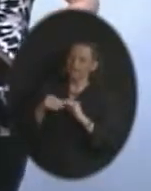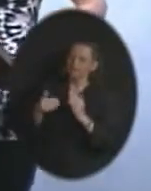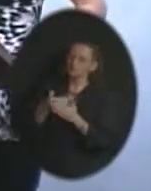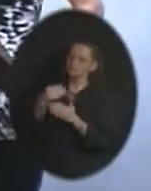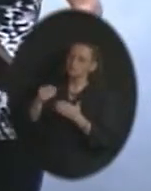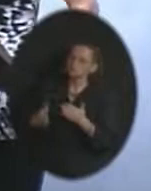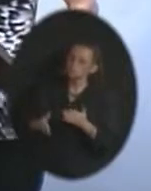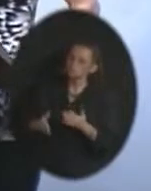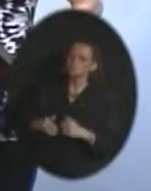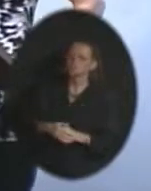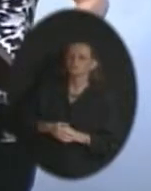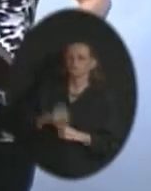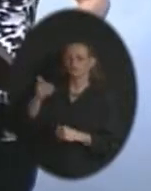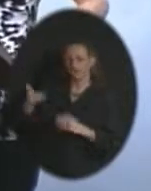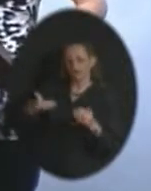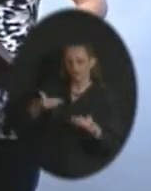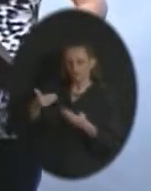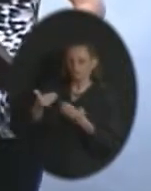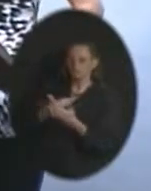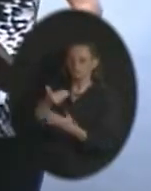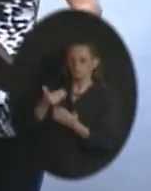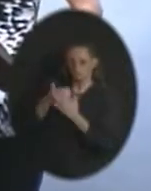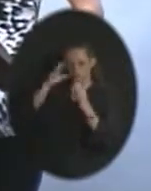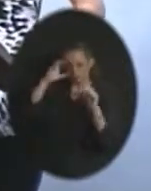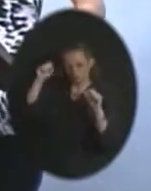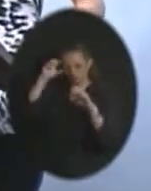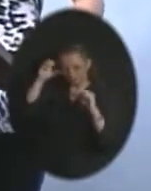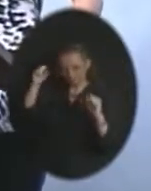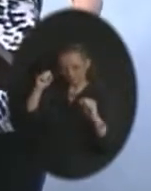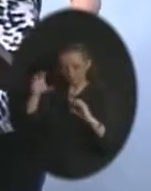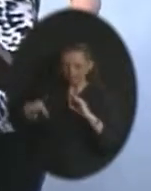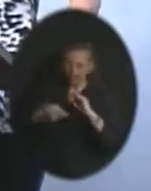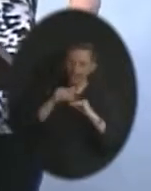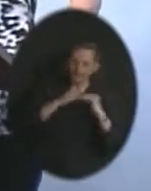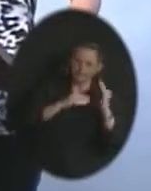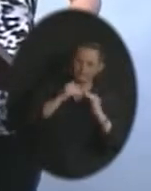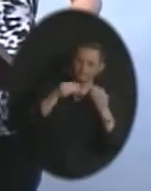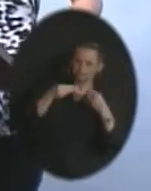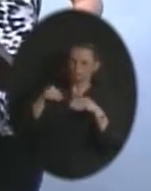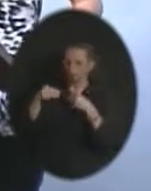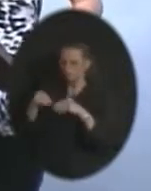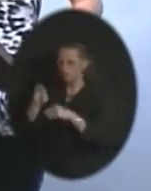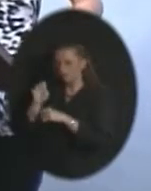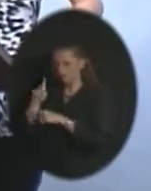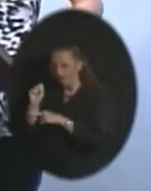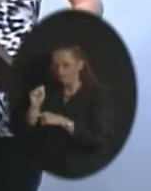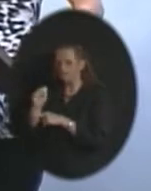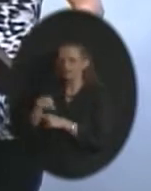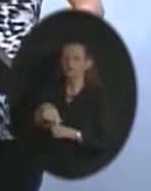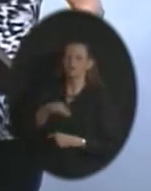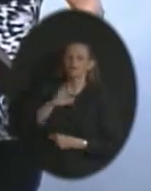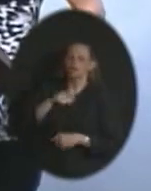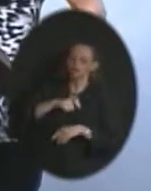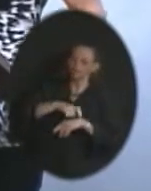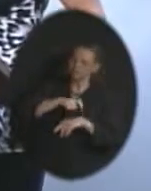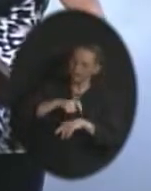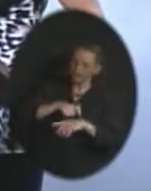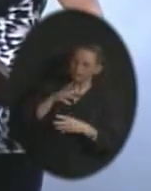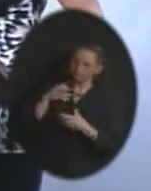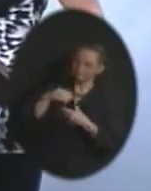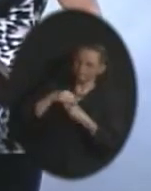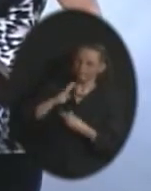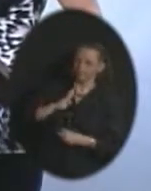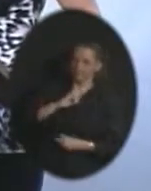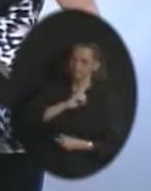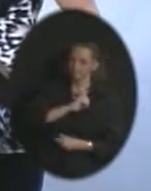superintendents, we've opened a few buildings, we've sold a few bonds. Rita's tenure on the school board has seen a period of continued